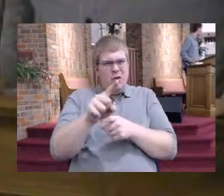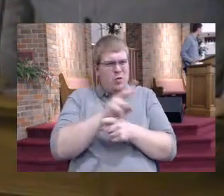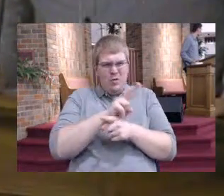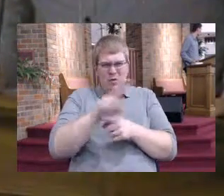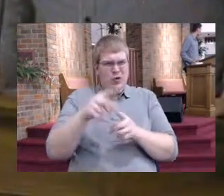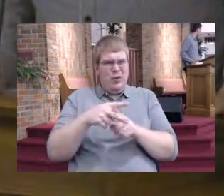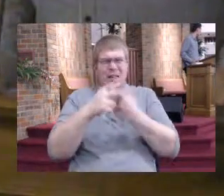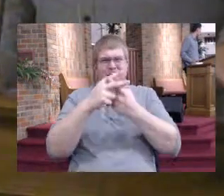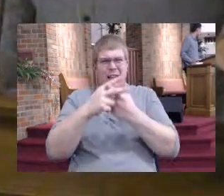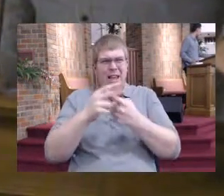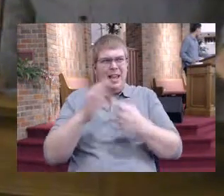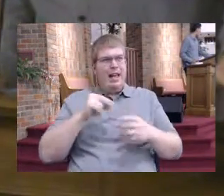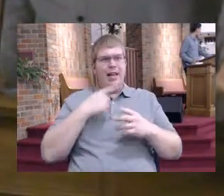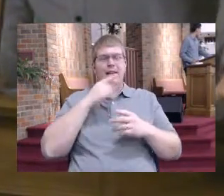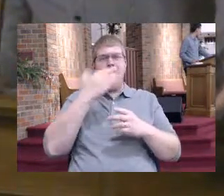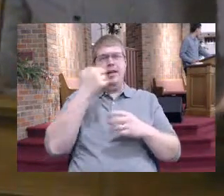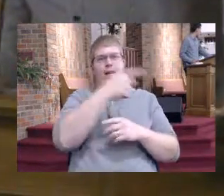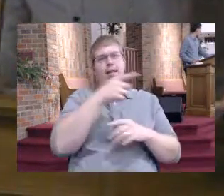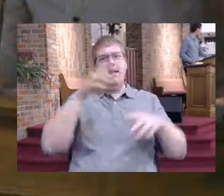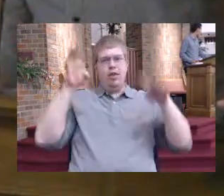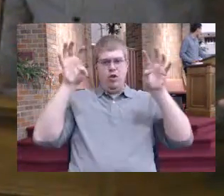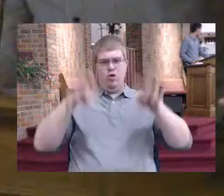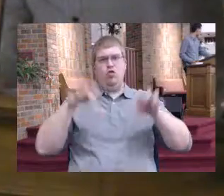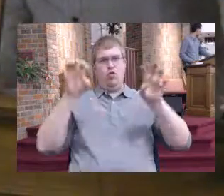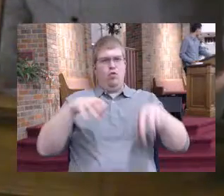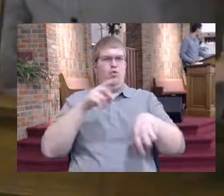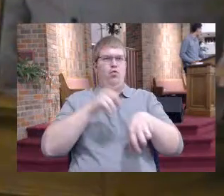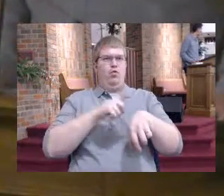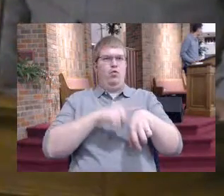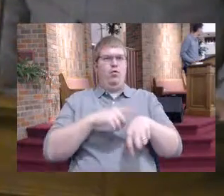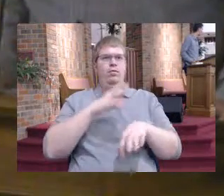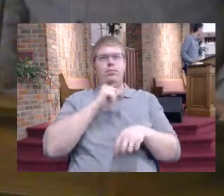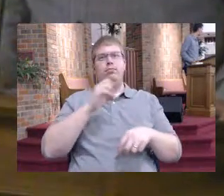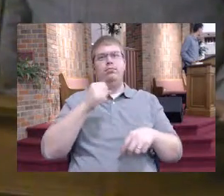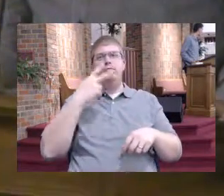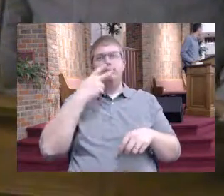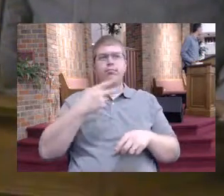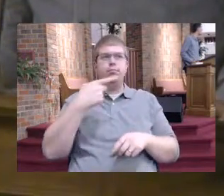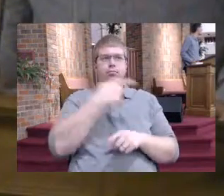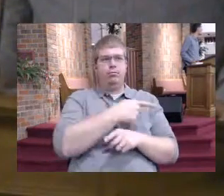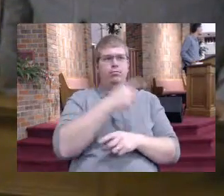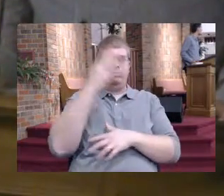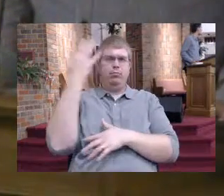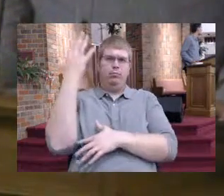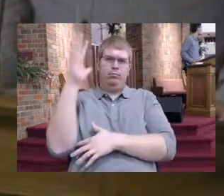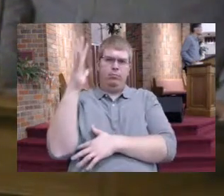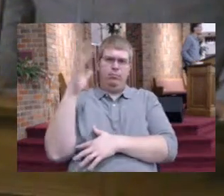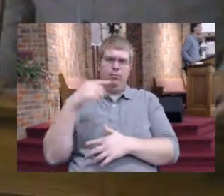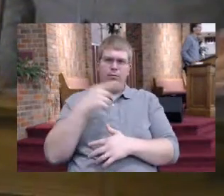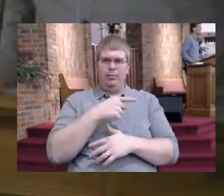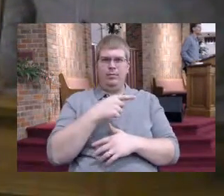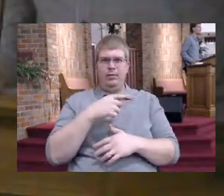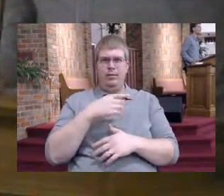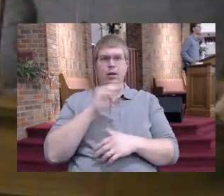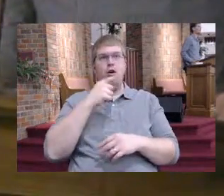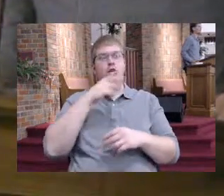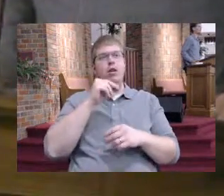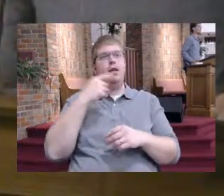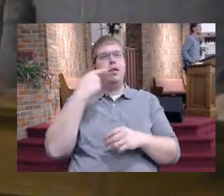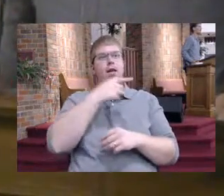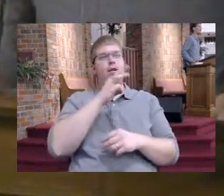Tabora. And you can see that pond that's kind of on the back side of the car there. That's not a pond, that's the